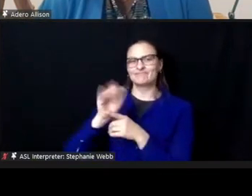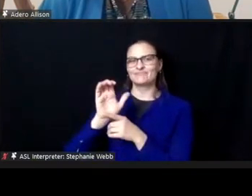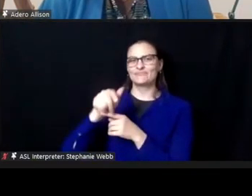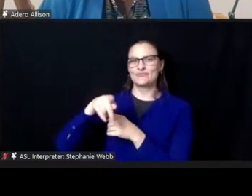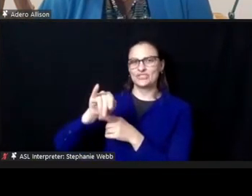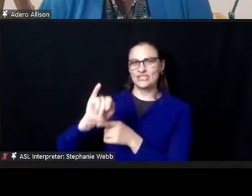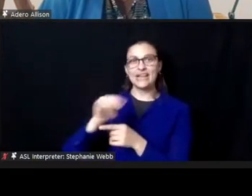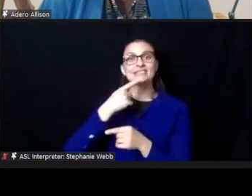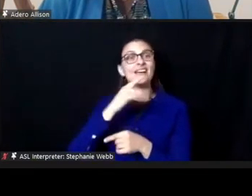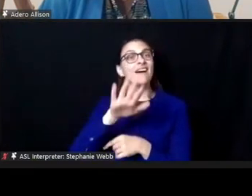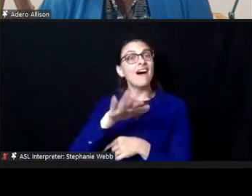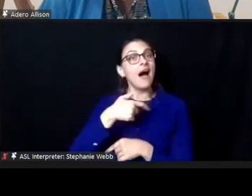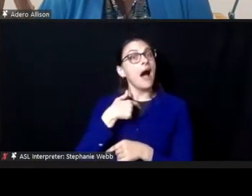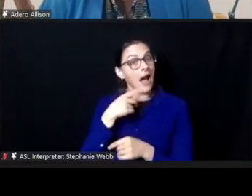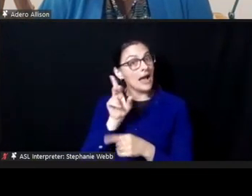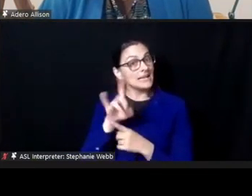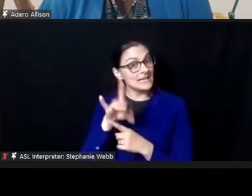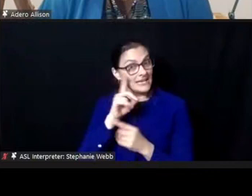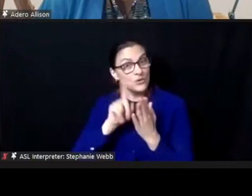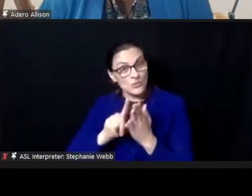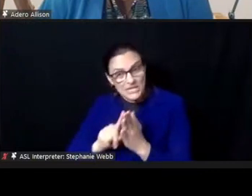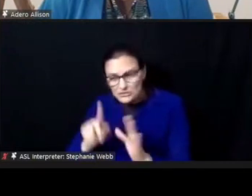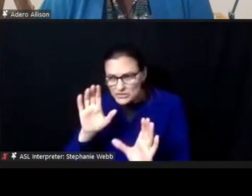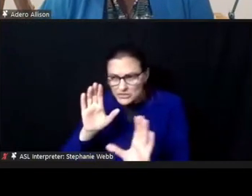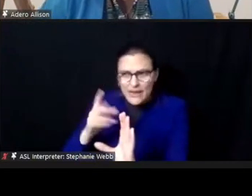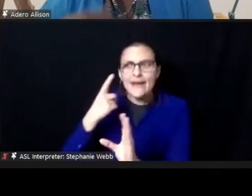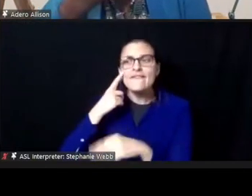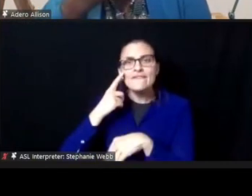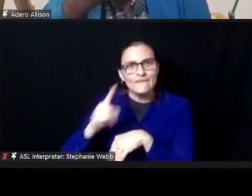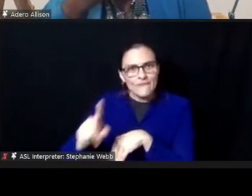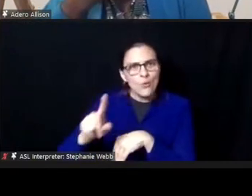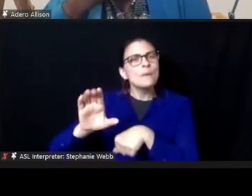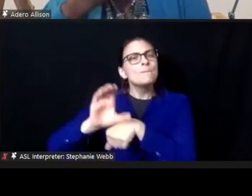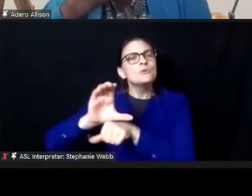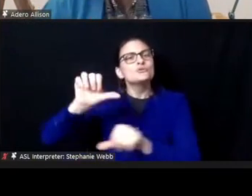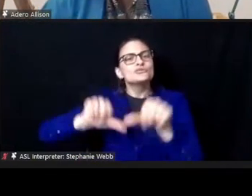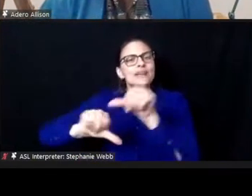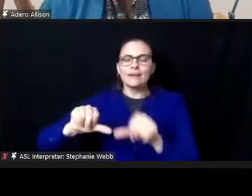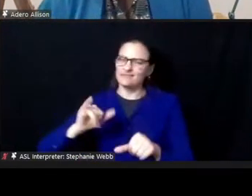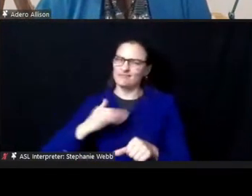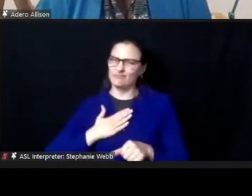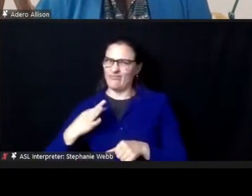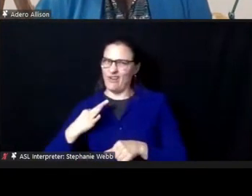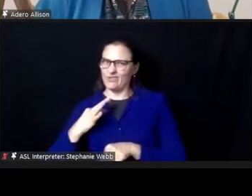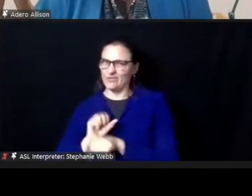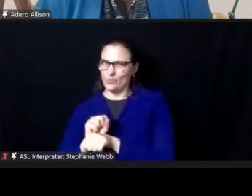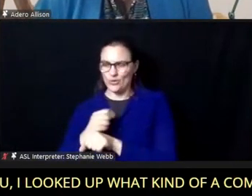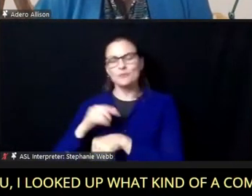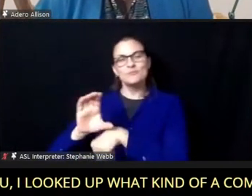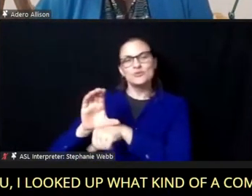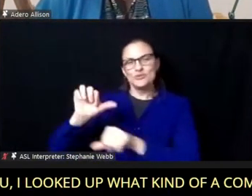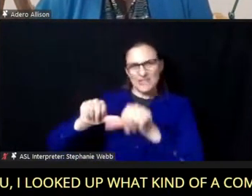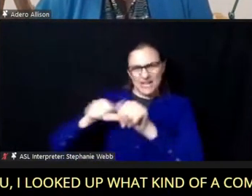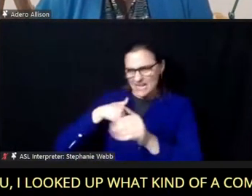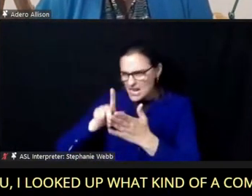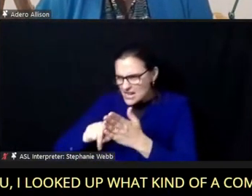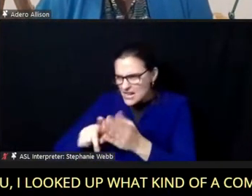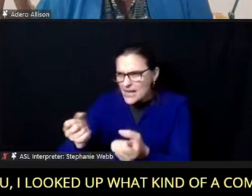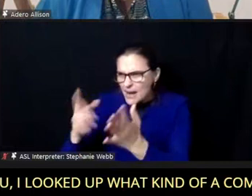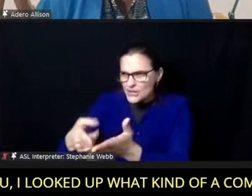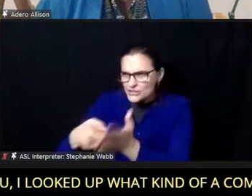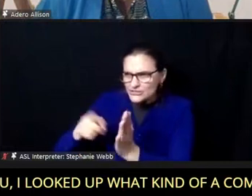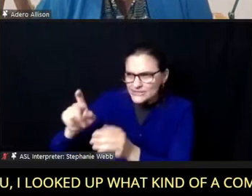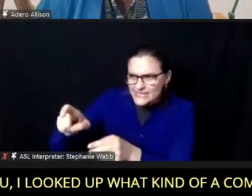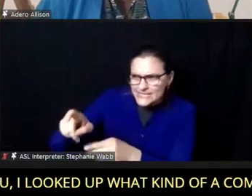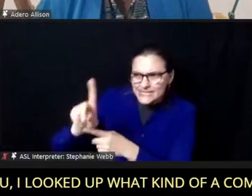as a gaming computer, except for the graphics card. So it's like, yeah, if you do heavy